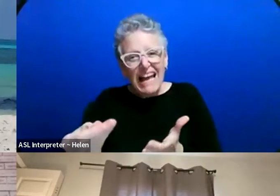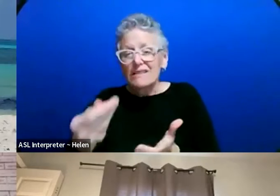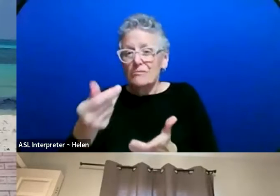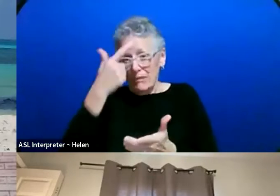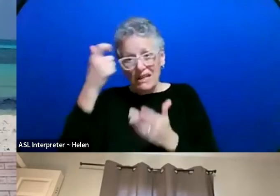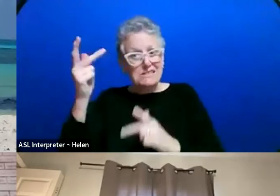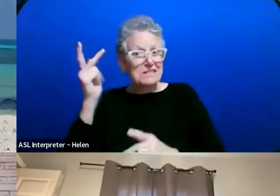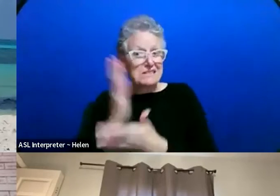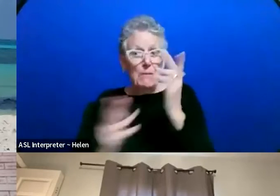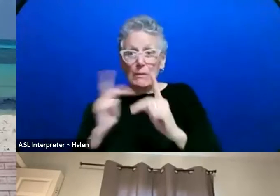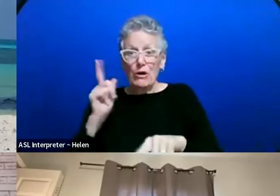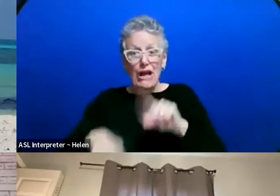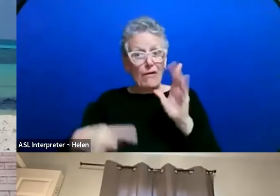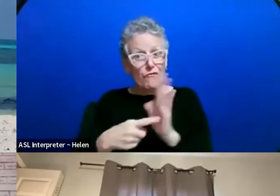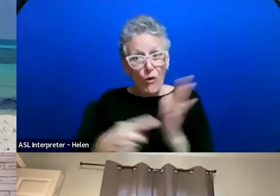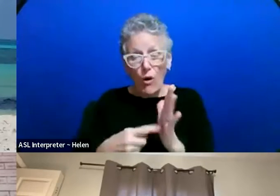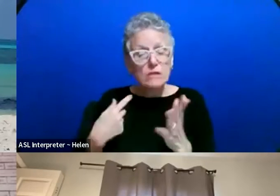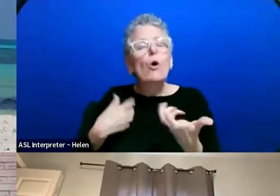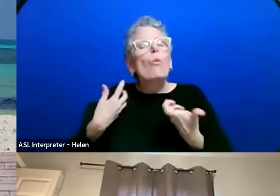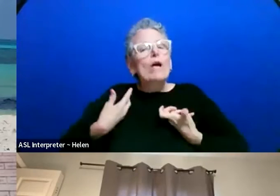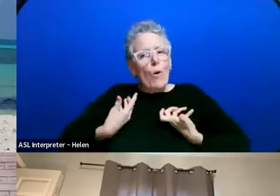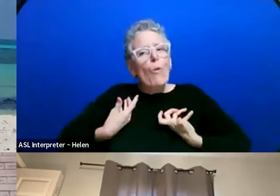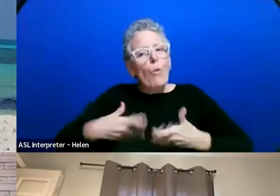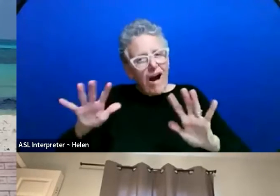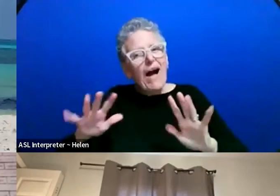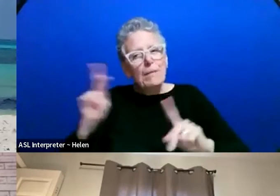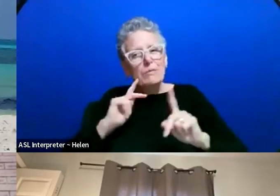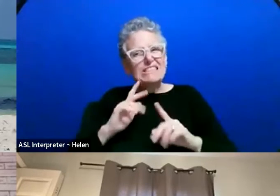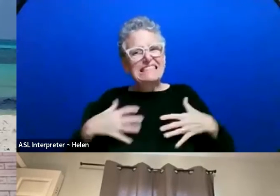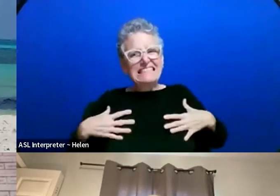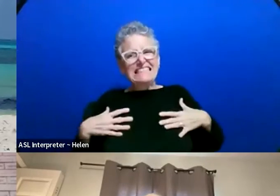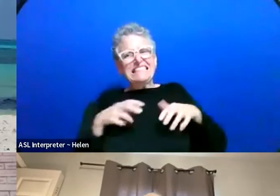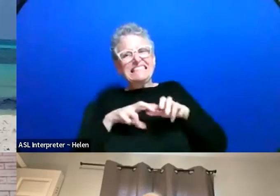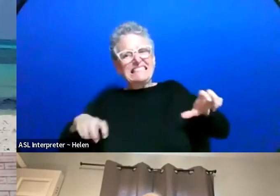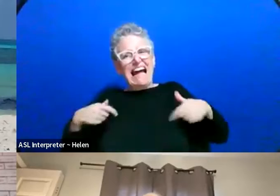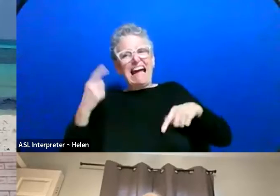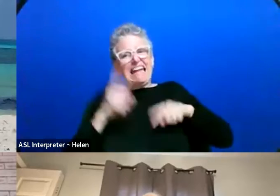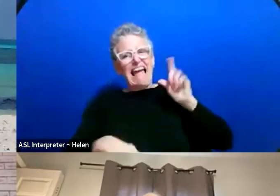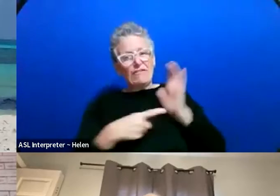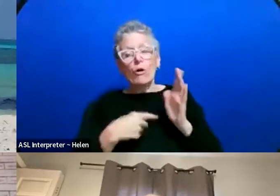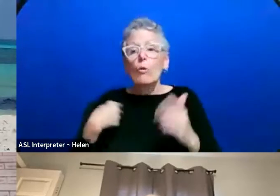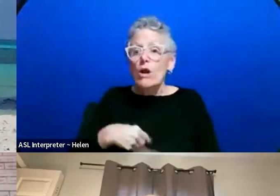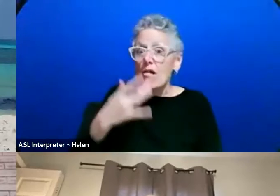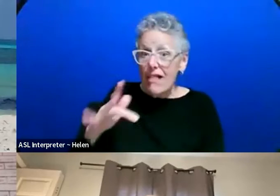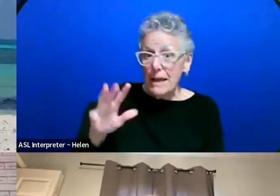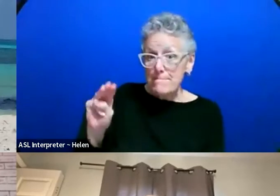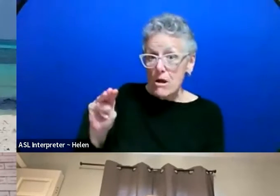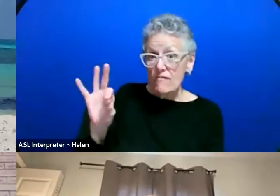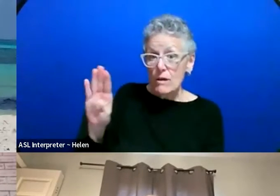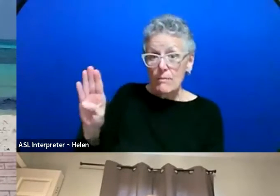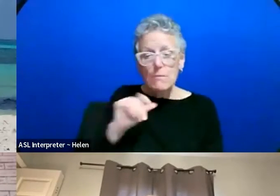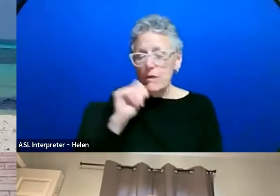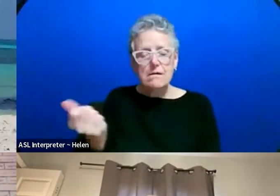athletes. And, we're fortunate at Mary Free Bed, but I know not all places across the country have this